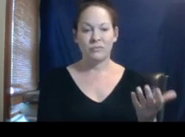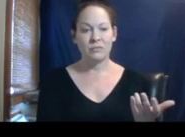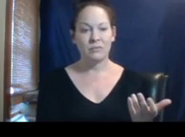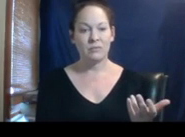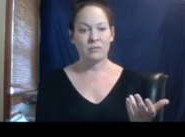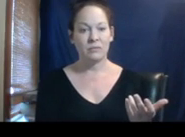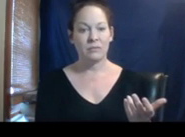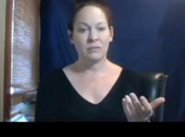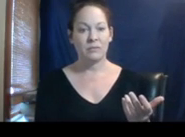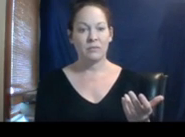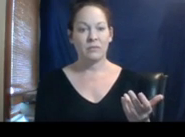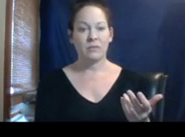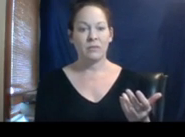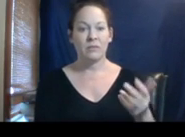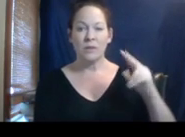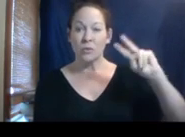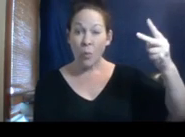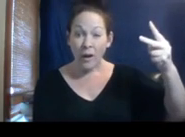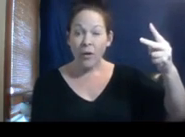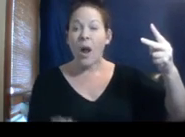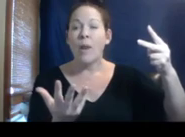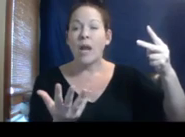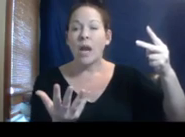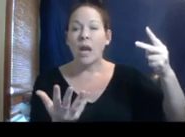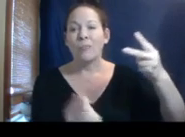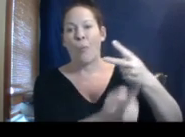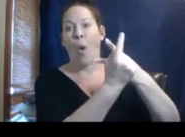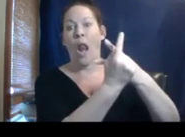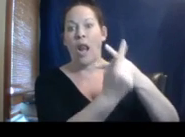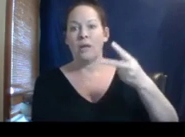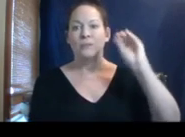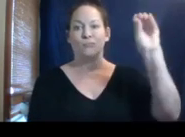front. For my squares, I only have one thing squared.